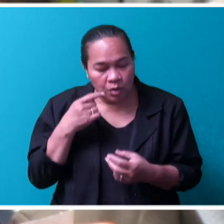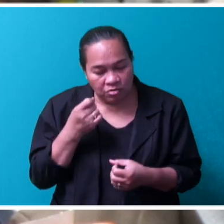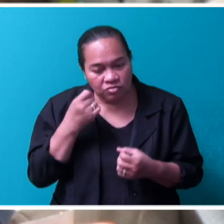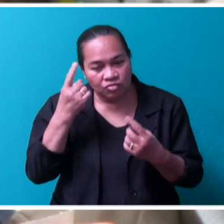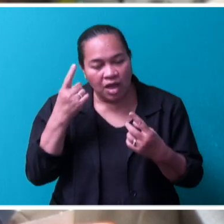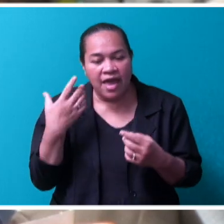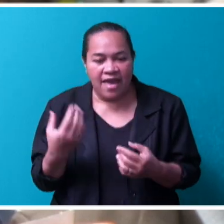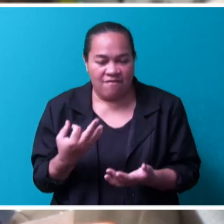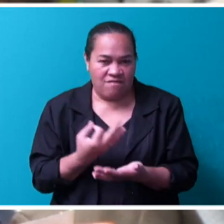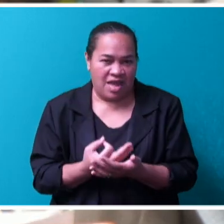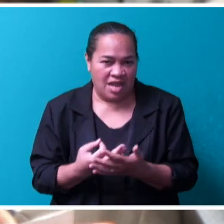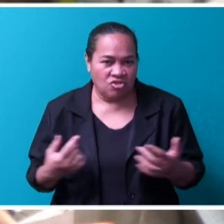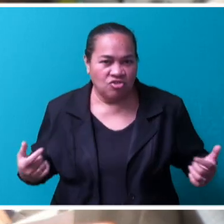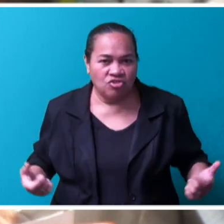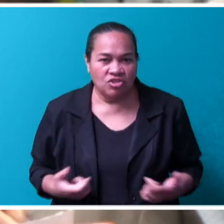challenge before us.